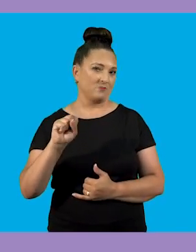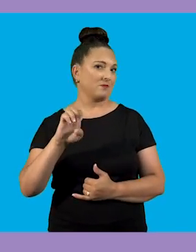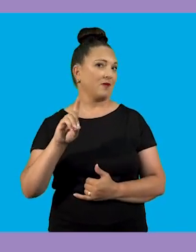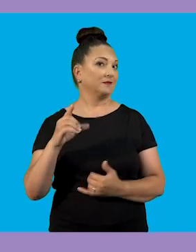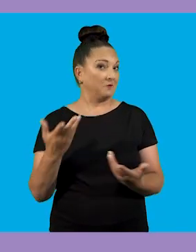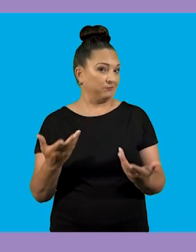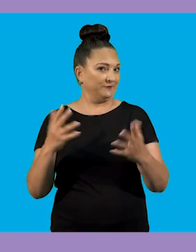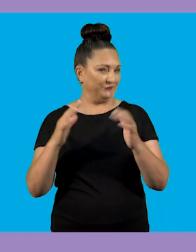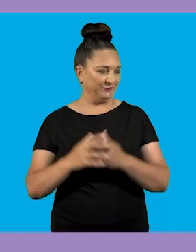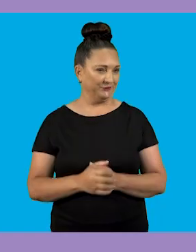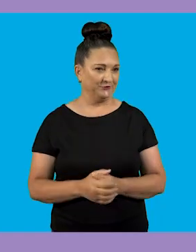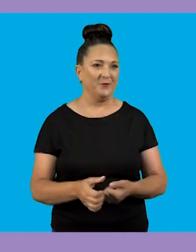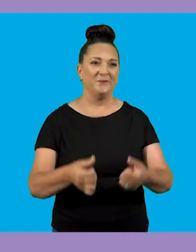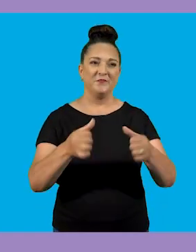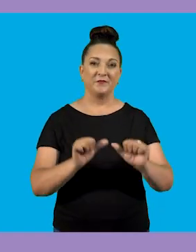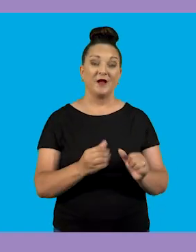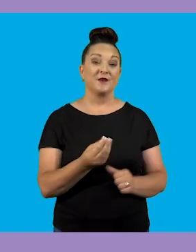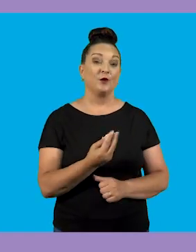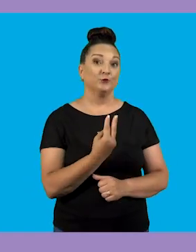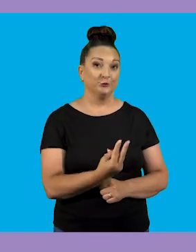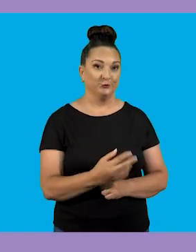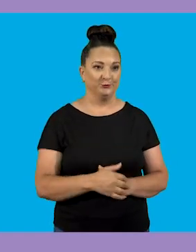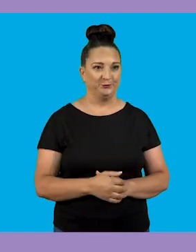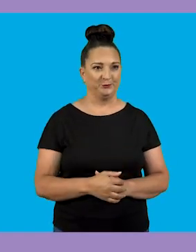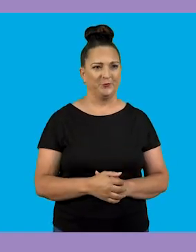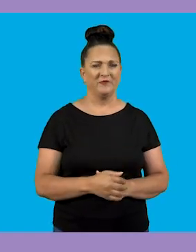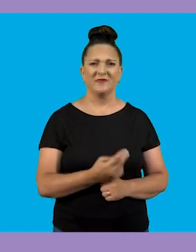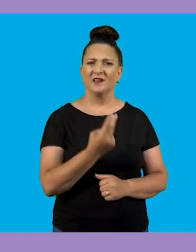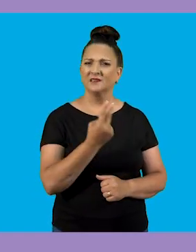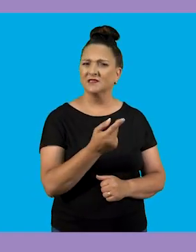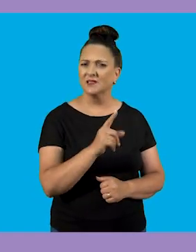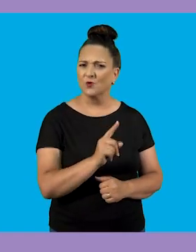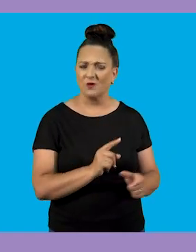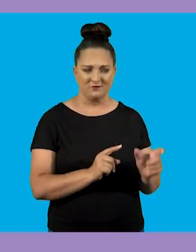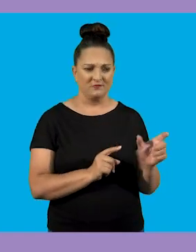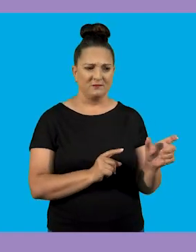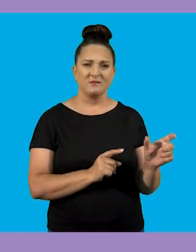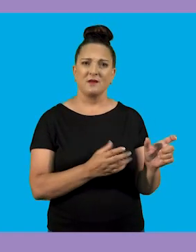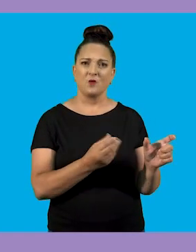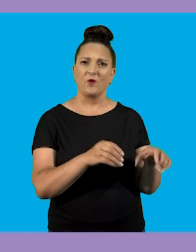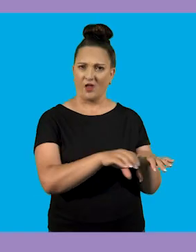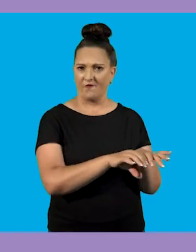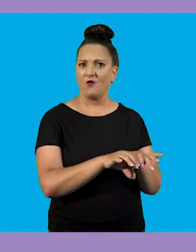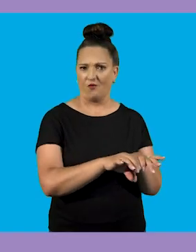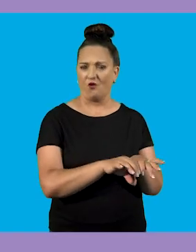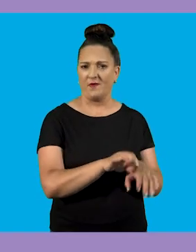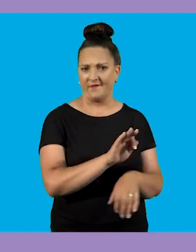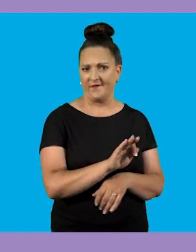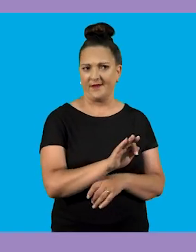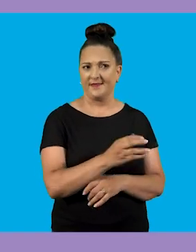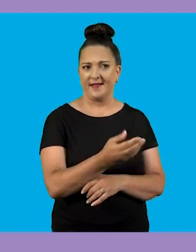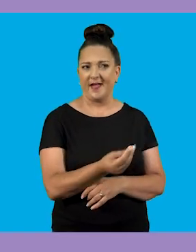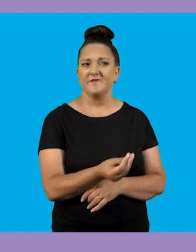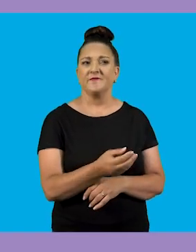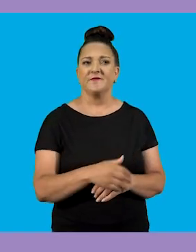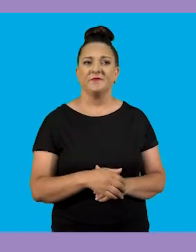expression. Let's look at number 2. So when we look at the second one there, we can see that we have a common factor, which is that